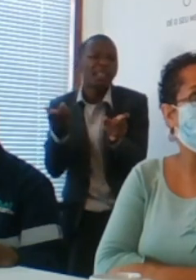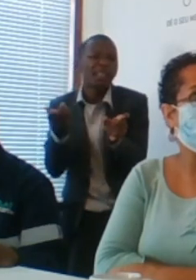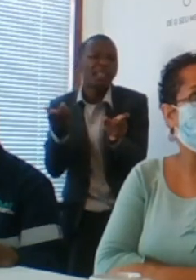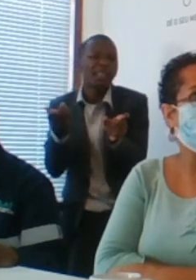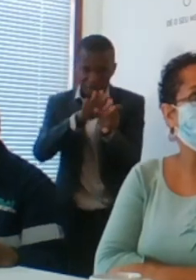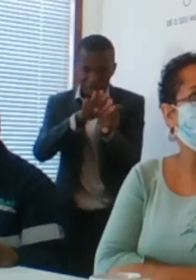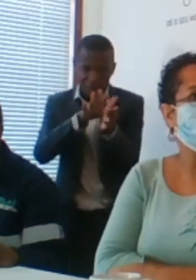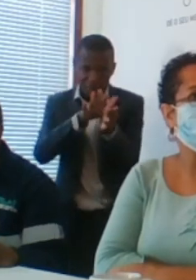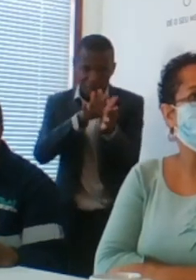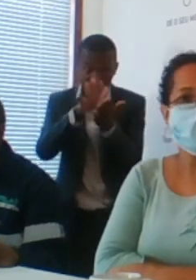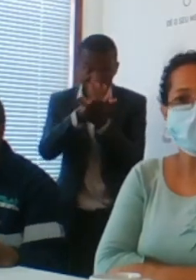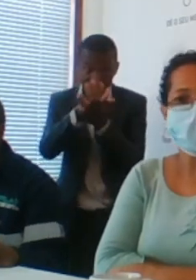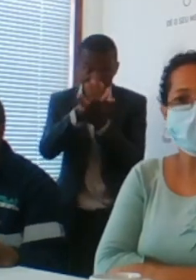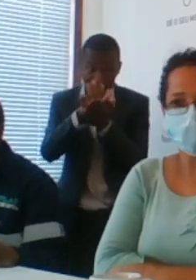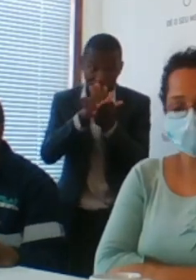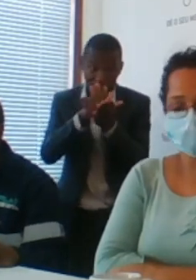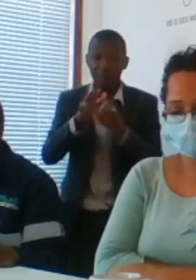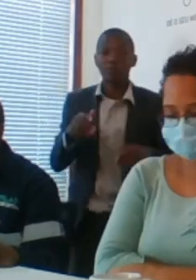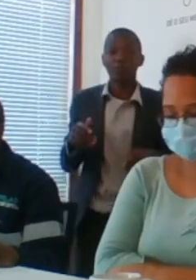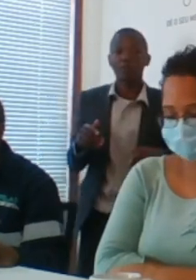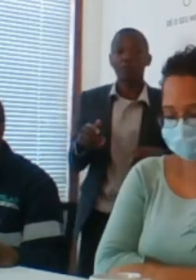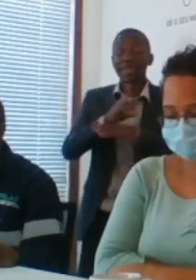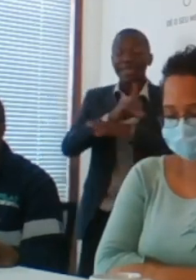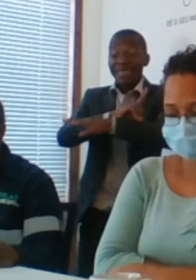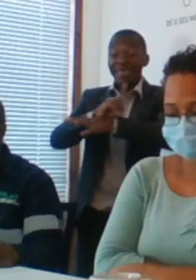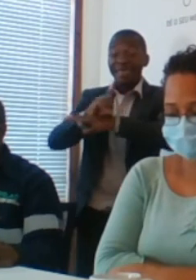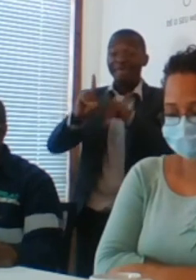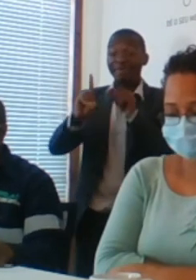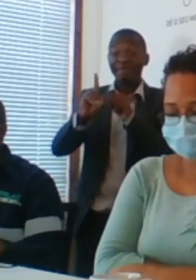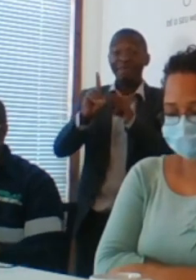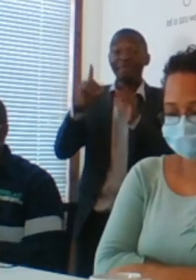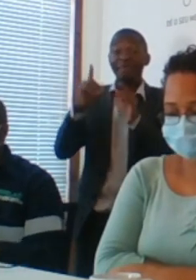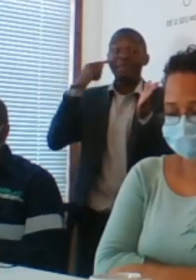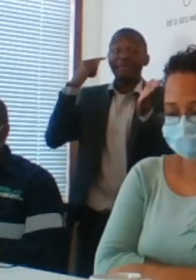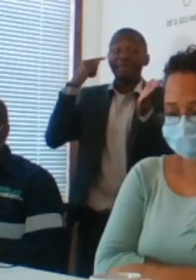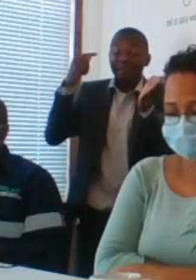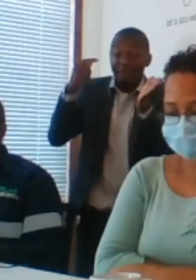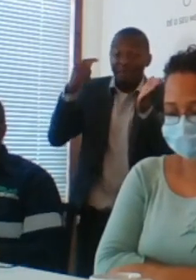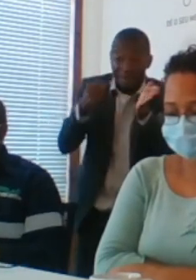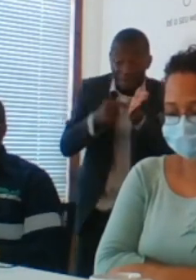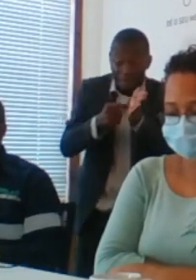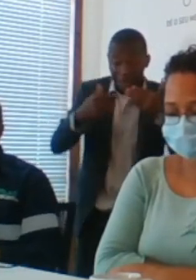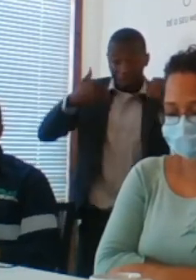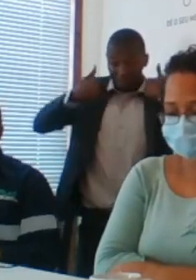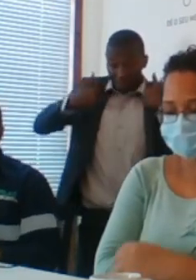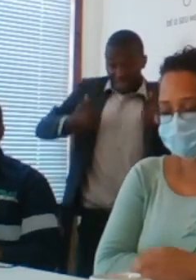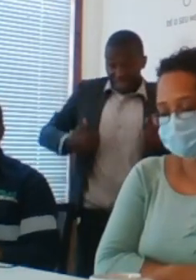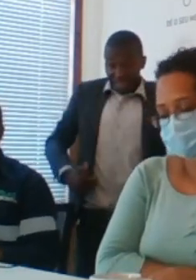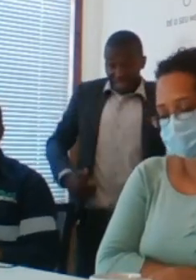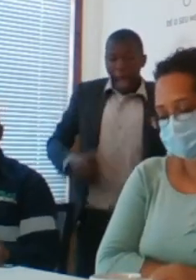a quick definition of that, what disability is. Well, disability It's a permanent and substantial a